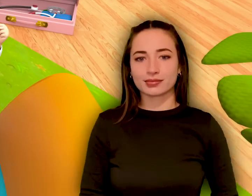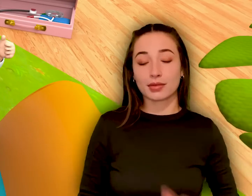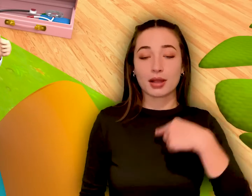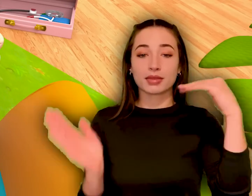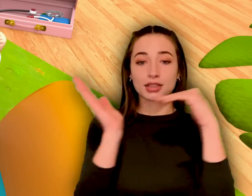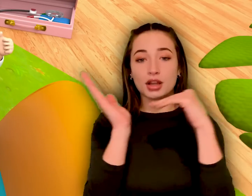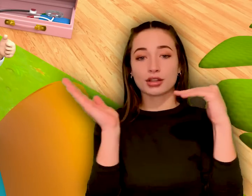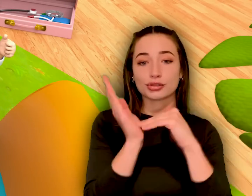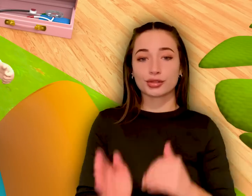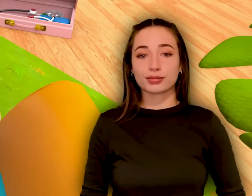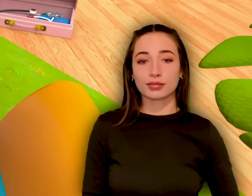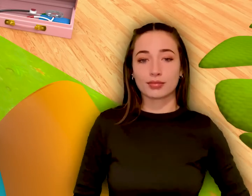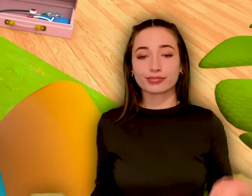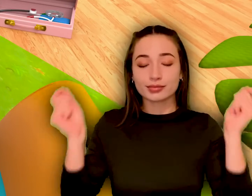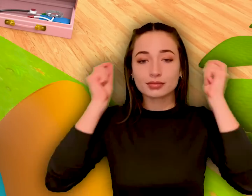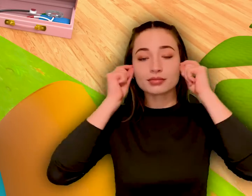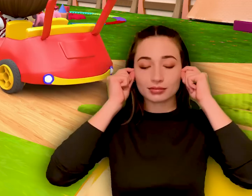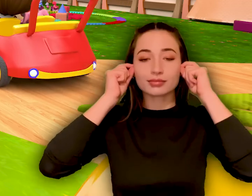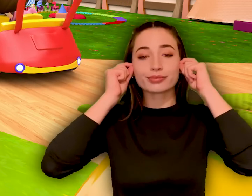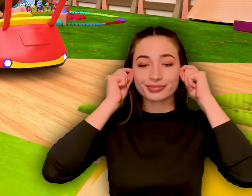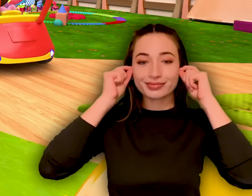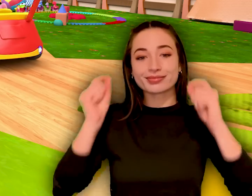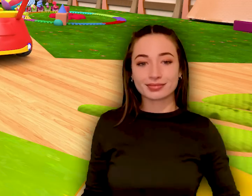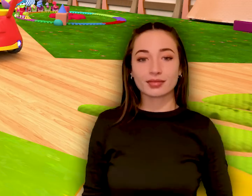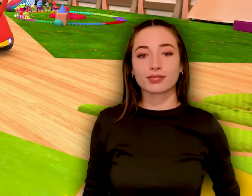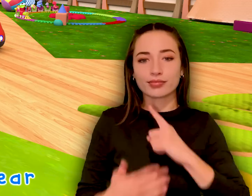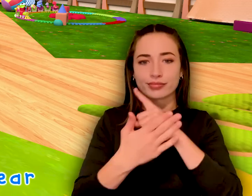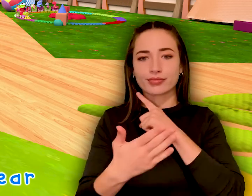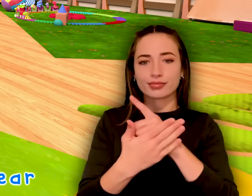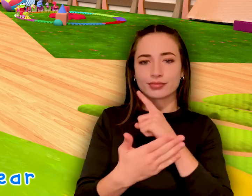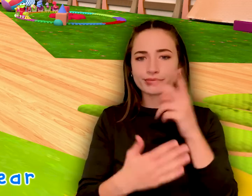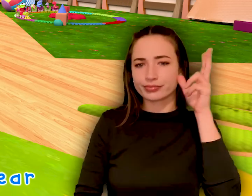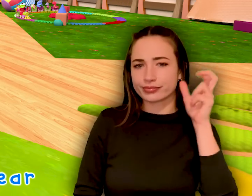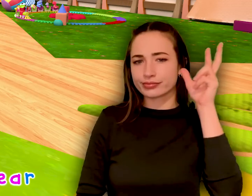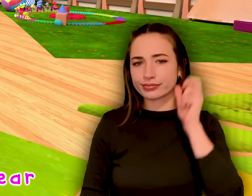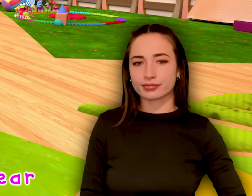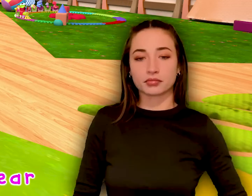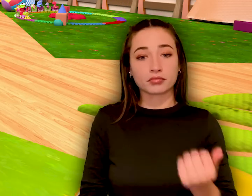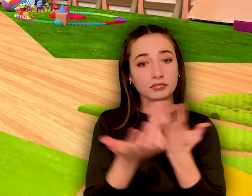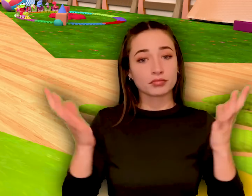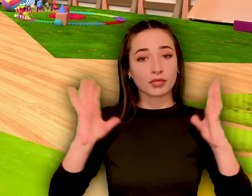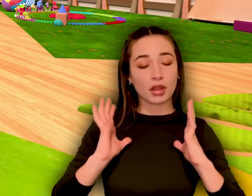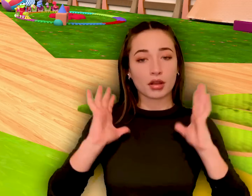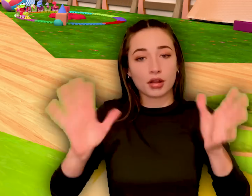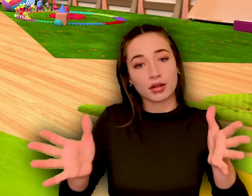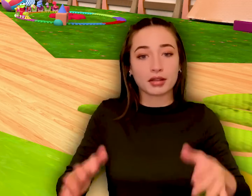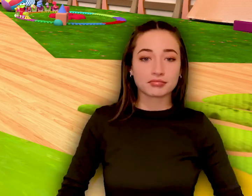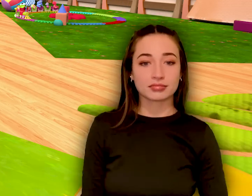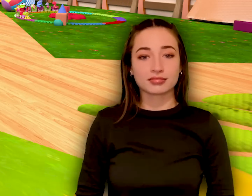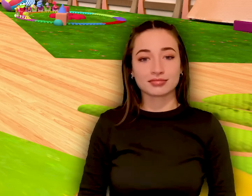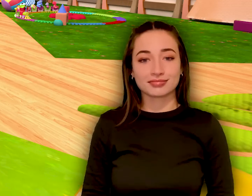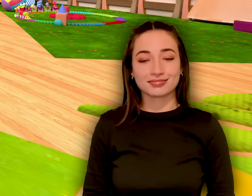heart I'm a doctor holding a stethoscope thumping thumping let me he everything's